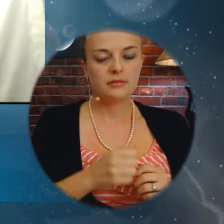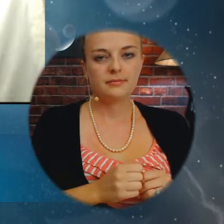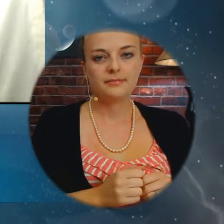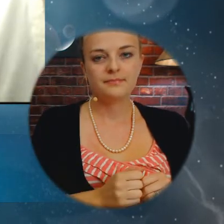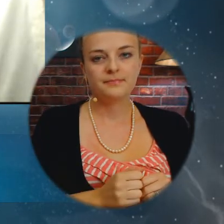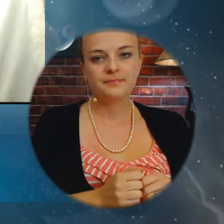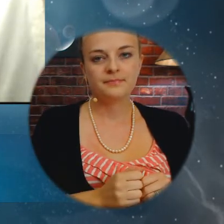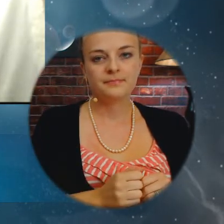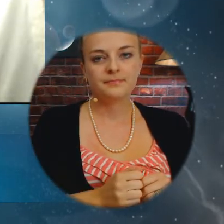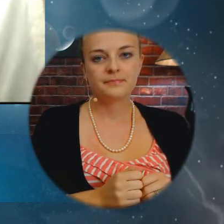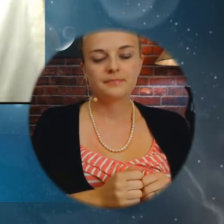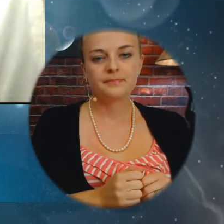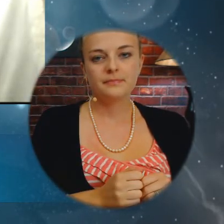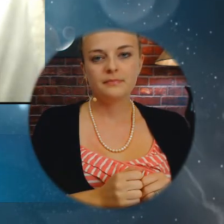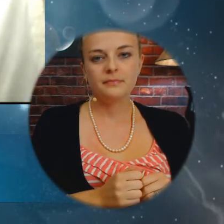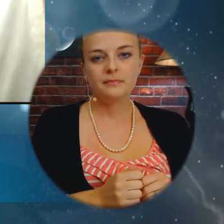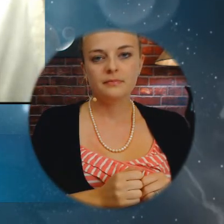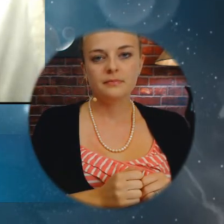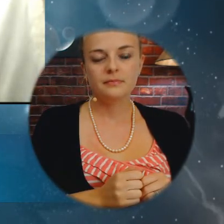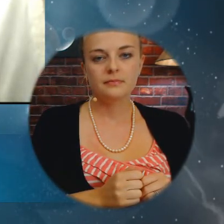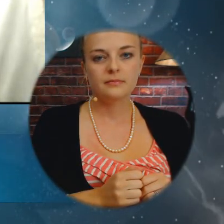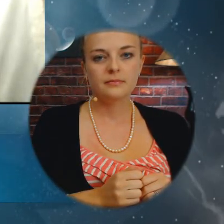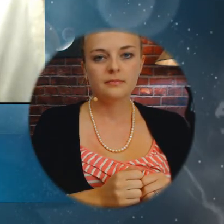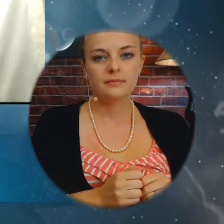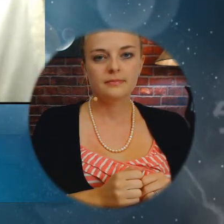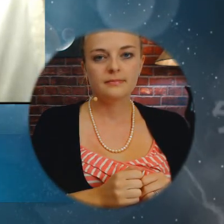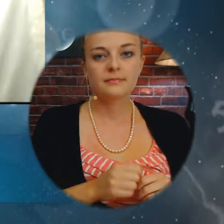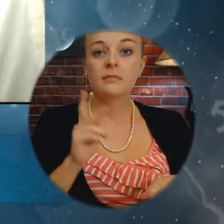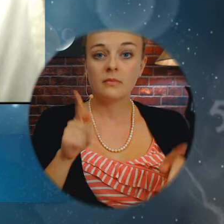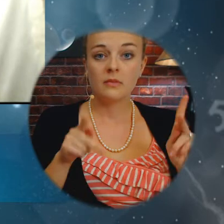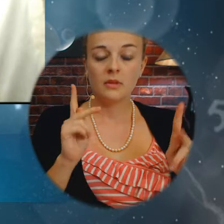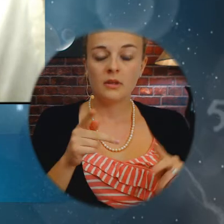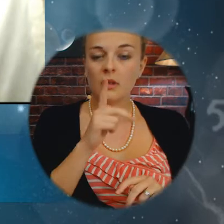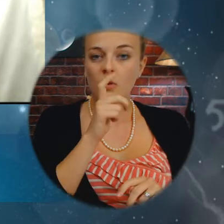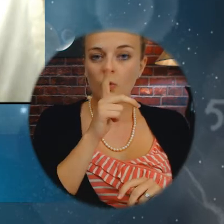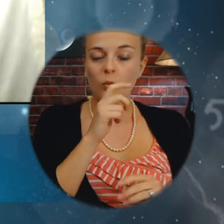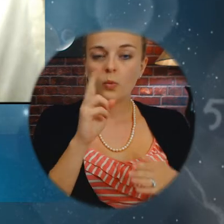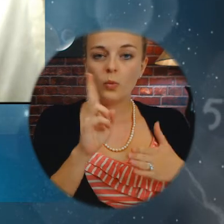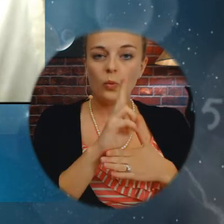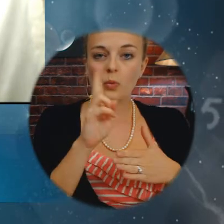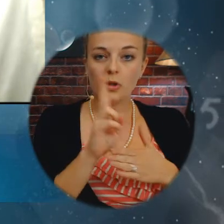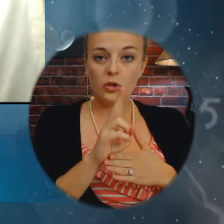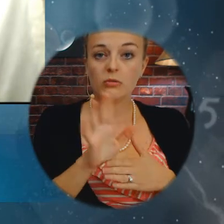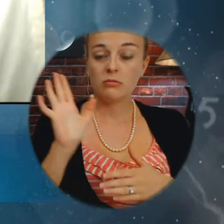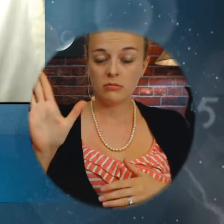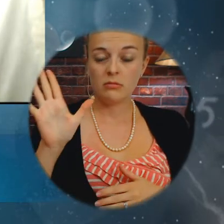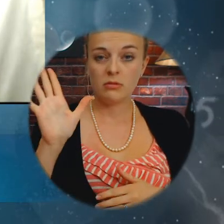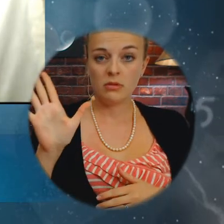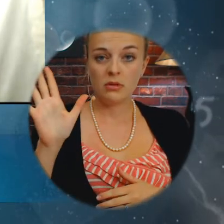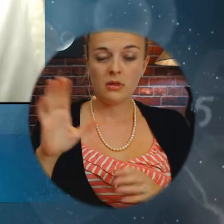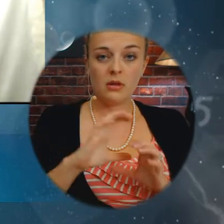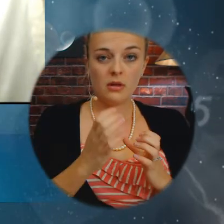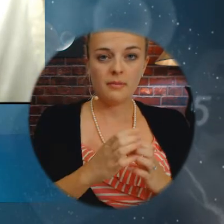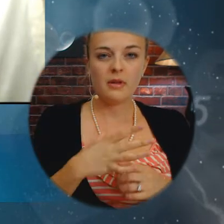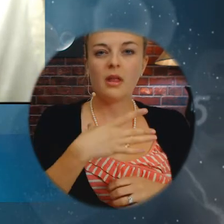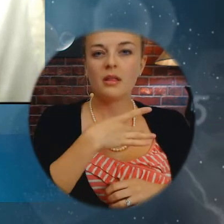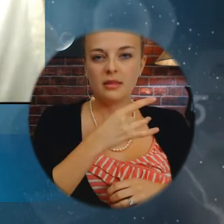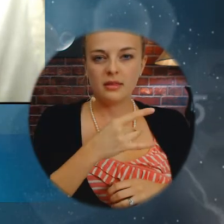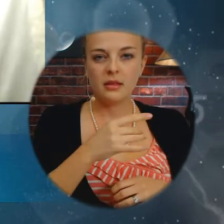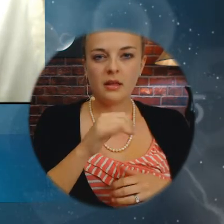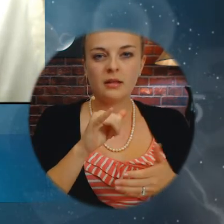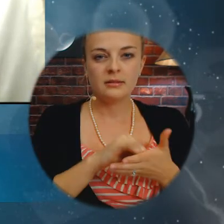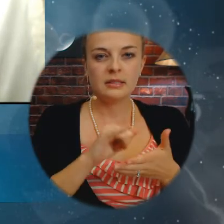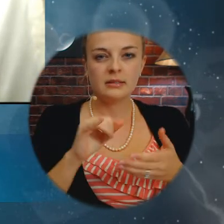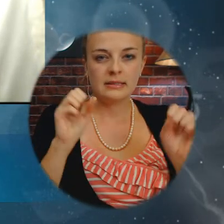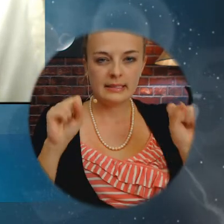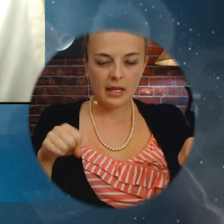who use the product, certainly they do like the usability, for instance, with the smartphone. However, at